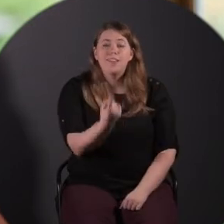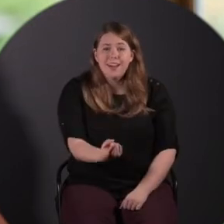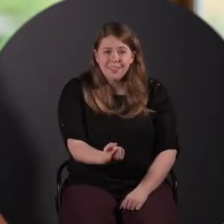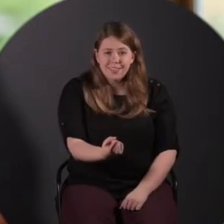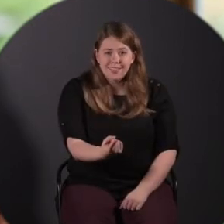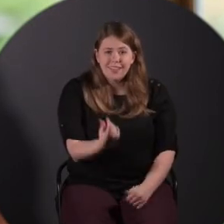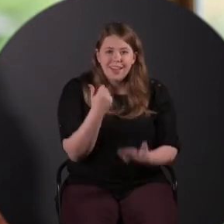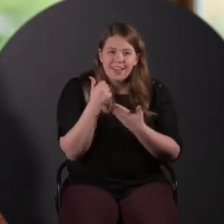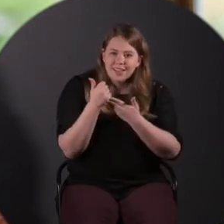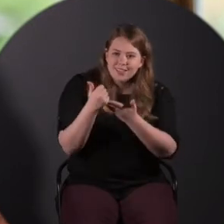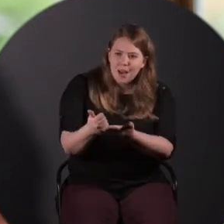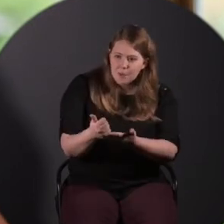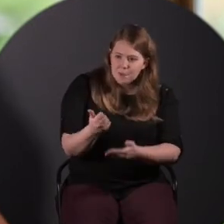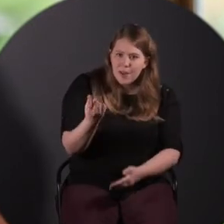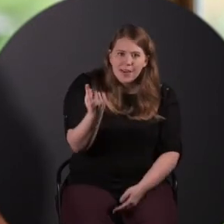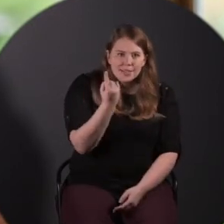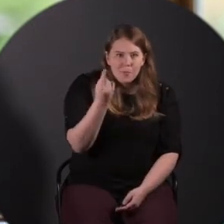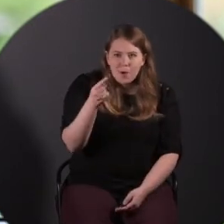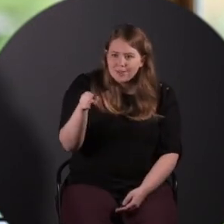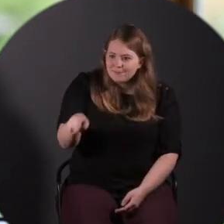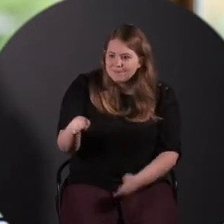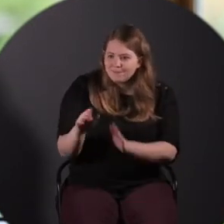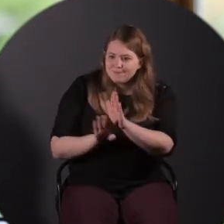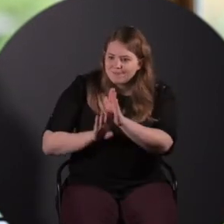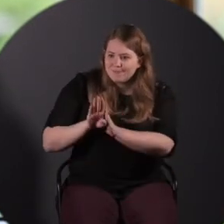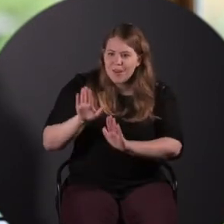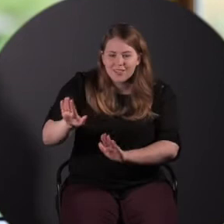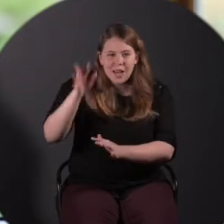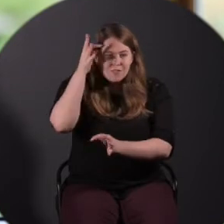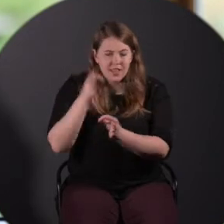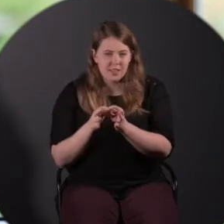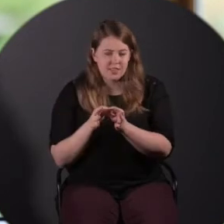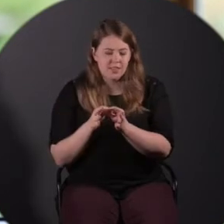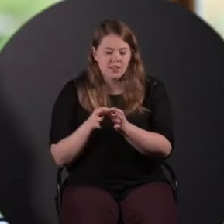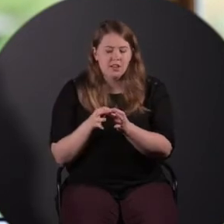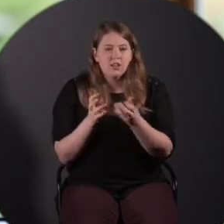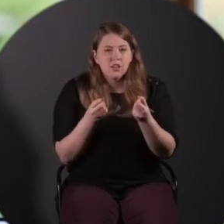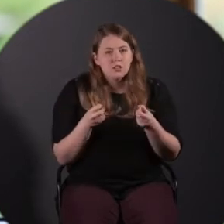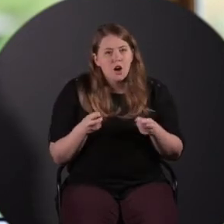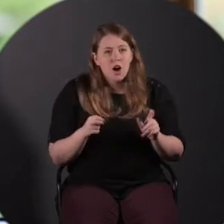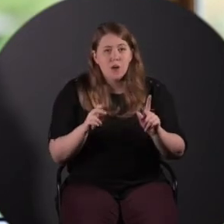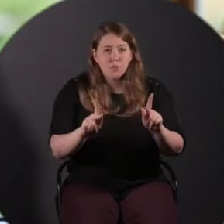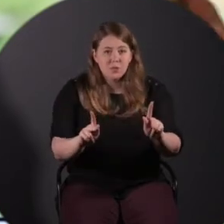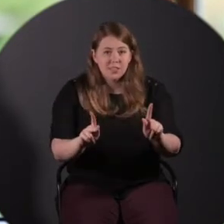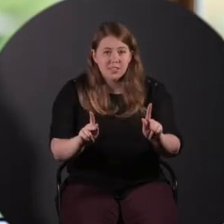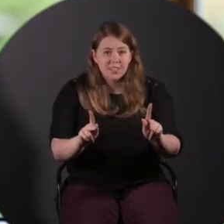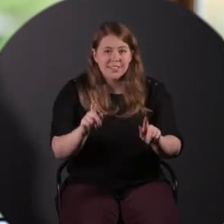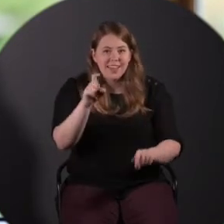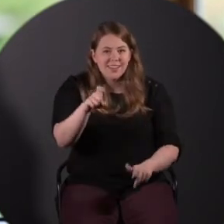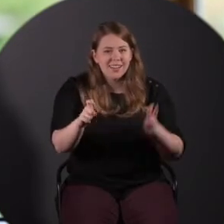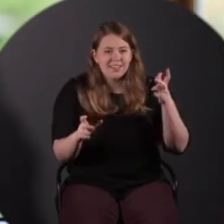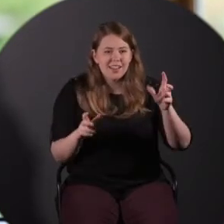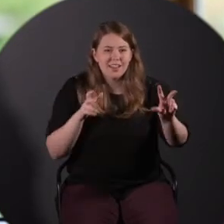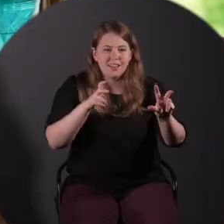help someone else grow up in their faith. Because the opportunities and the need to sow into others' lives